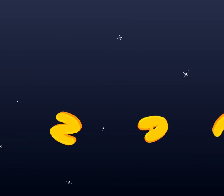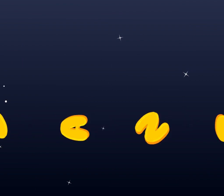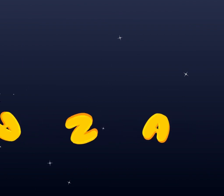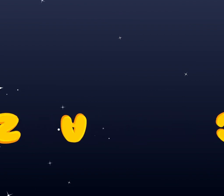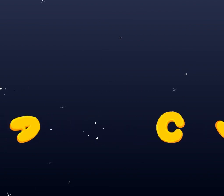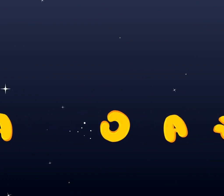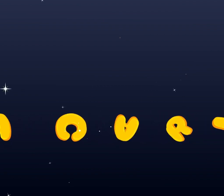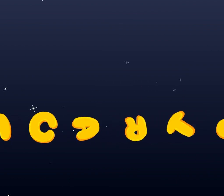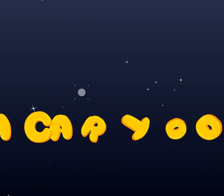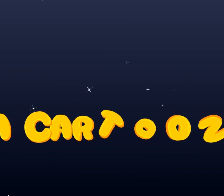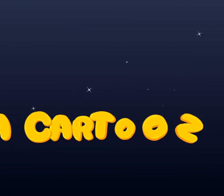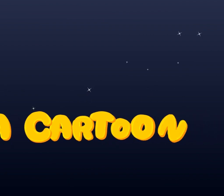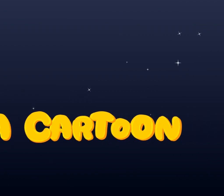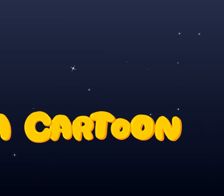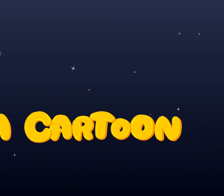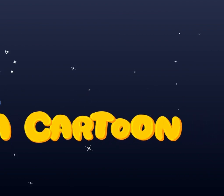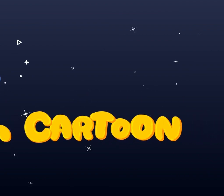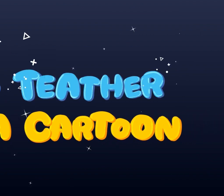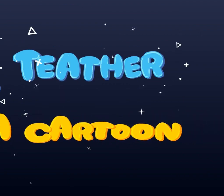banana